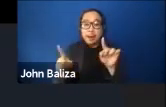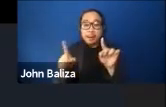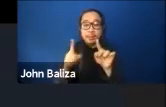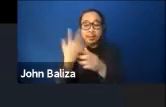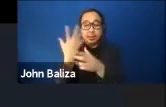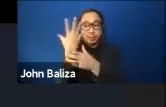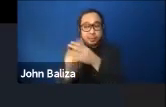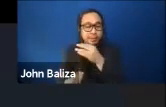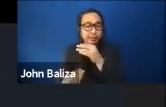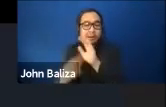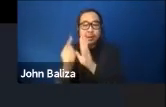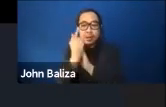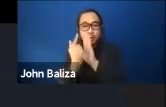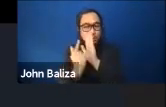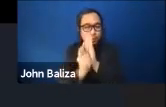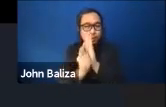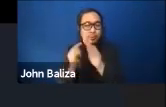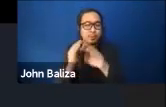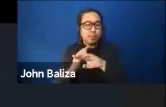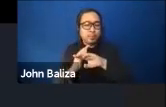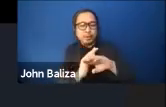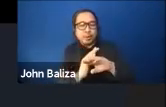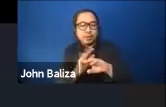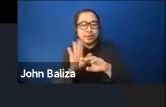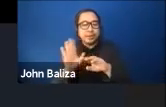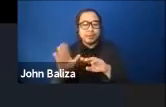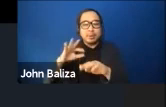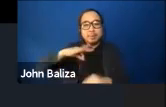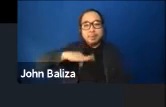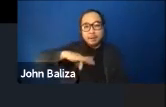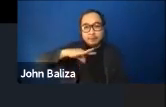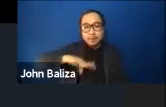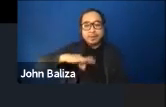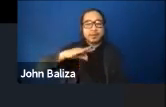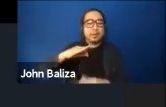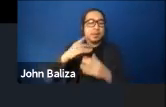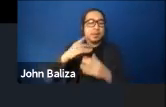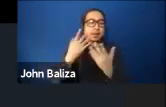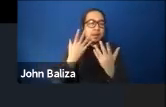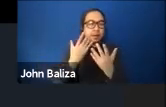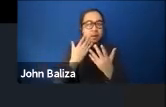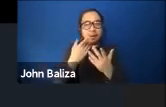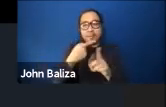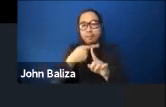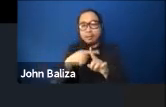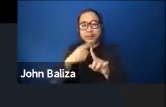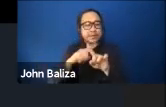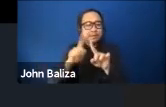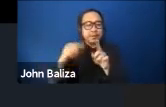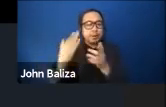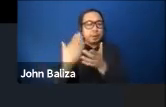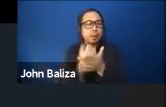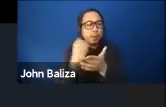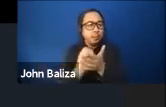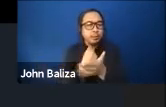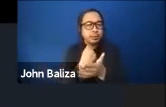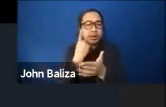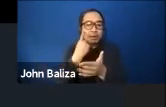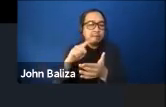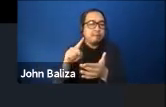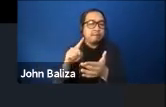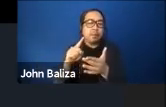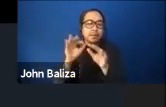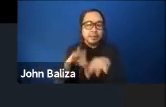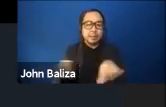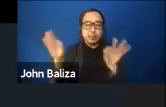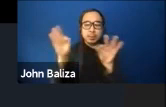law that deprive us of social benefits and opportunity. Four relevant law that we